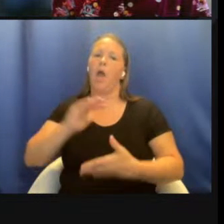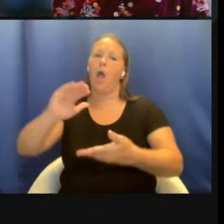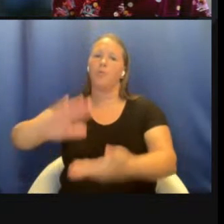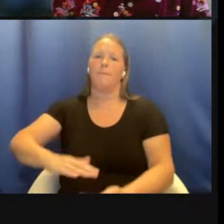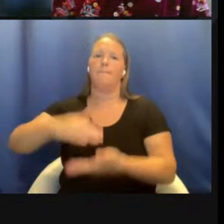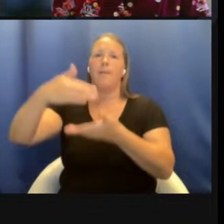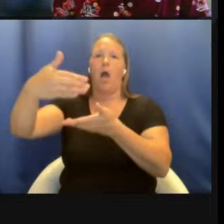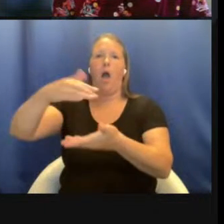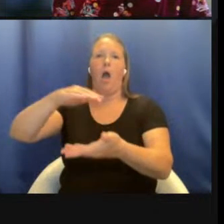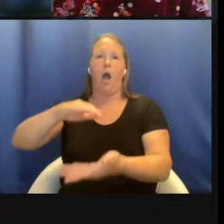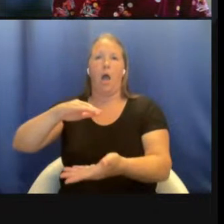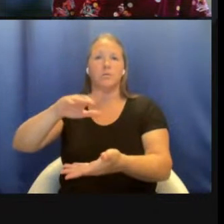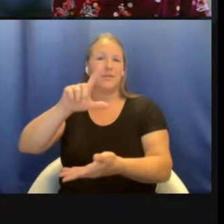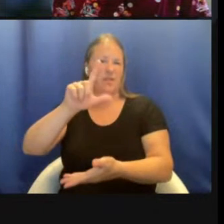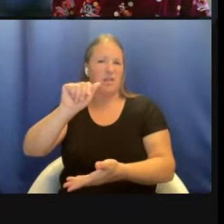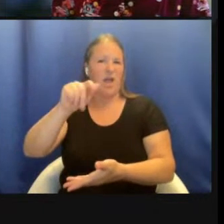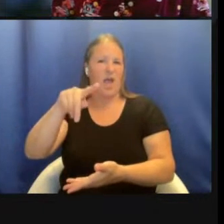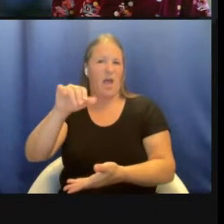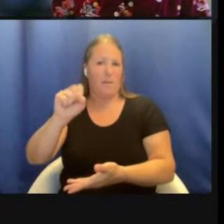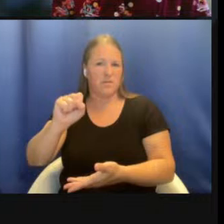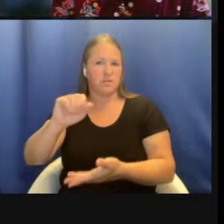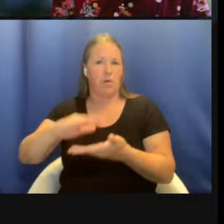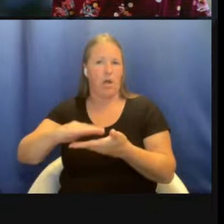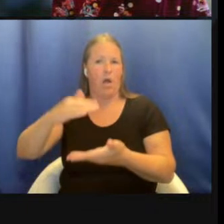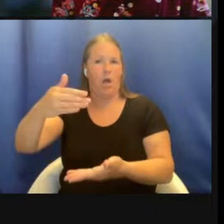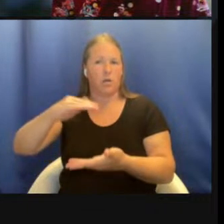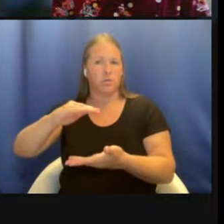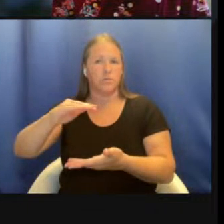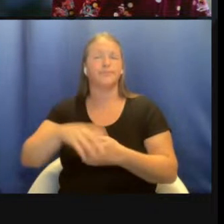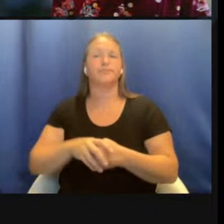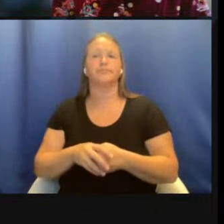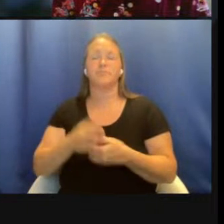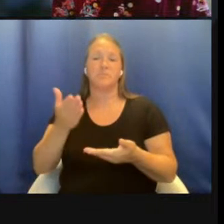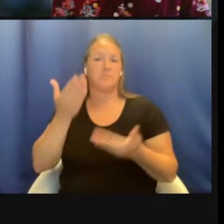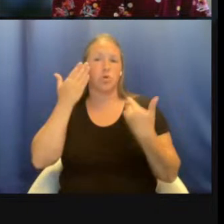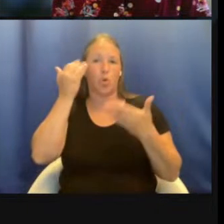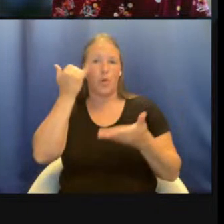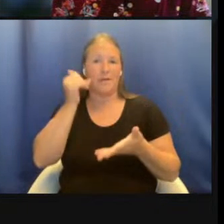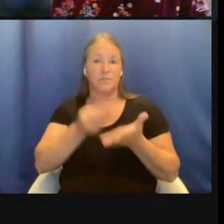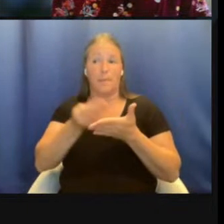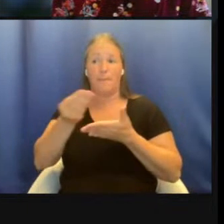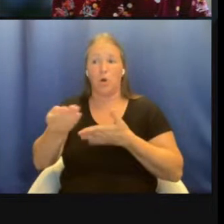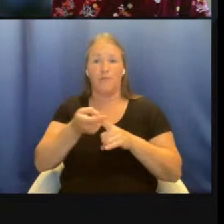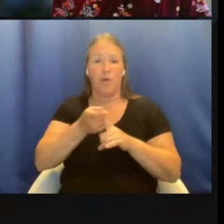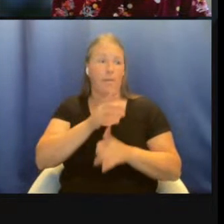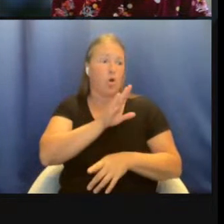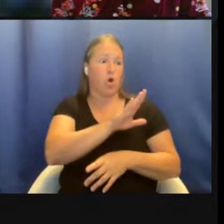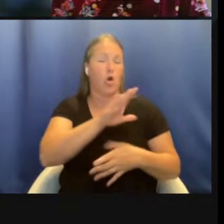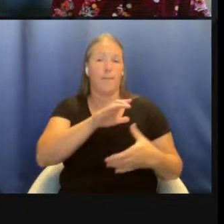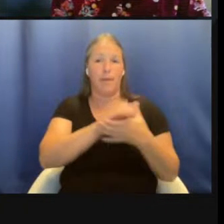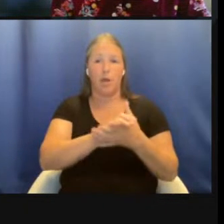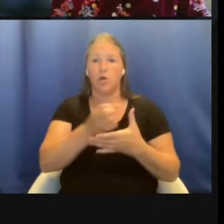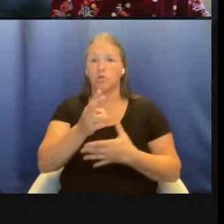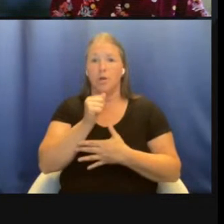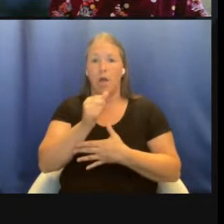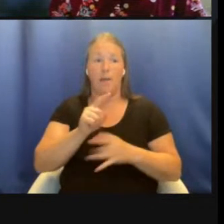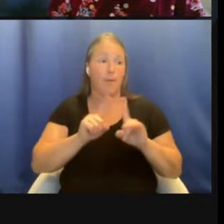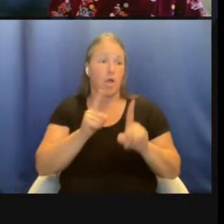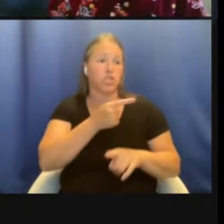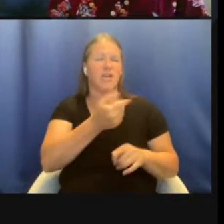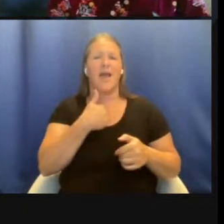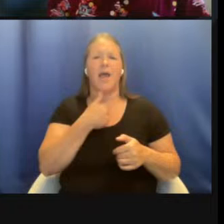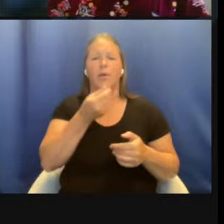from her marriage or not. But she had very, very few possessions, a single tea service, a single rouge